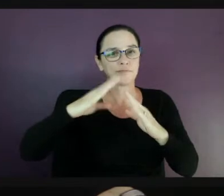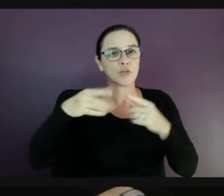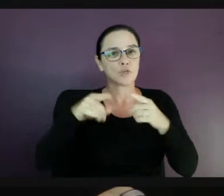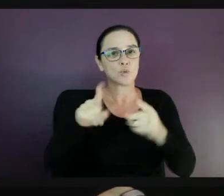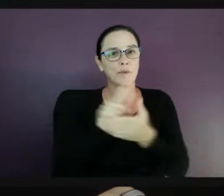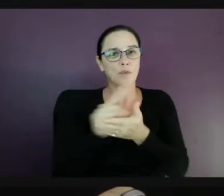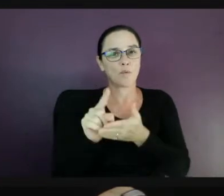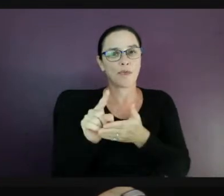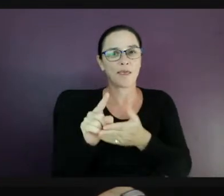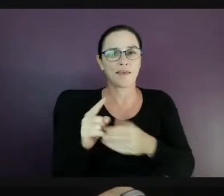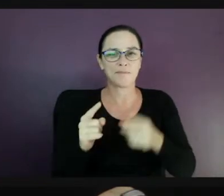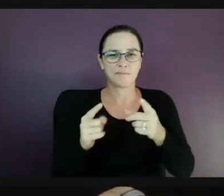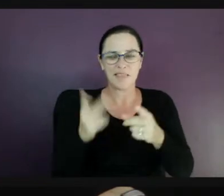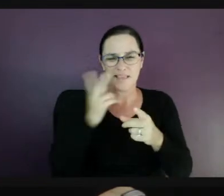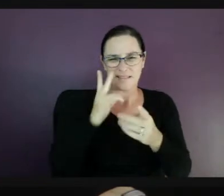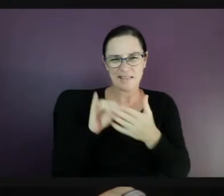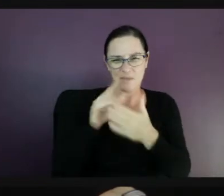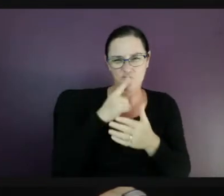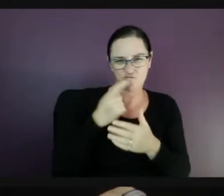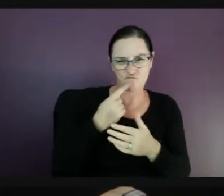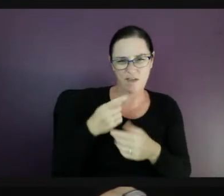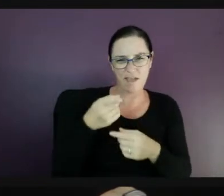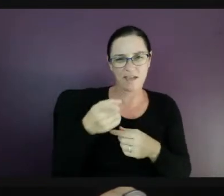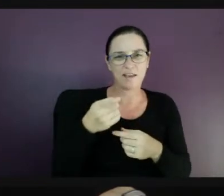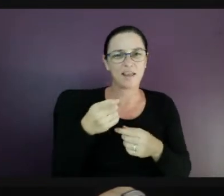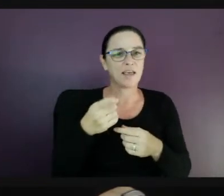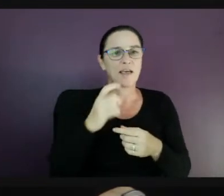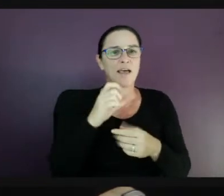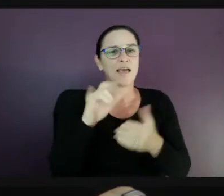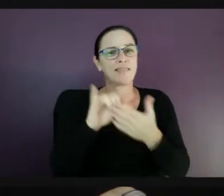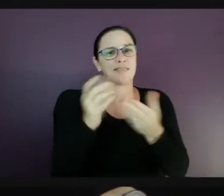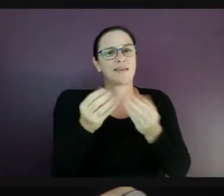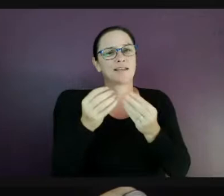this one is not quite that typical deflation-inflation